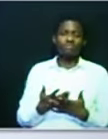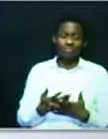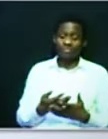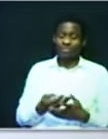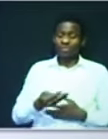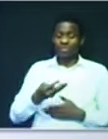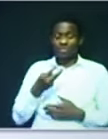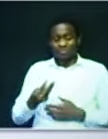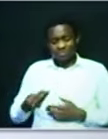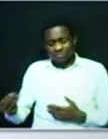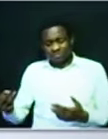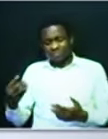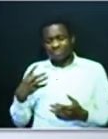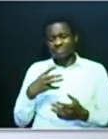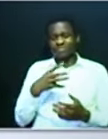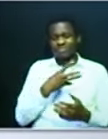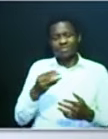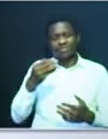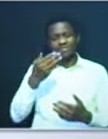Material and immaterial.